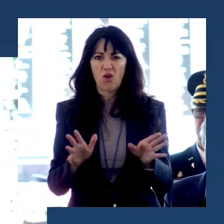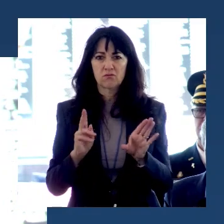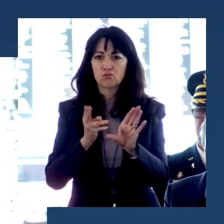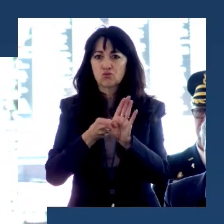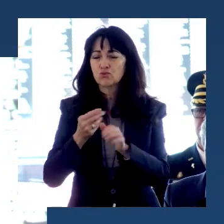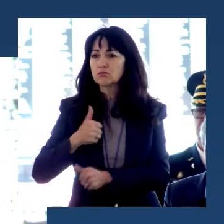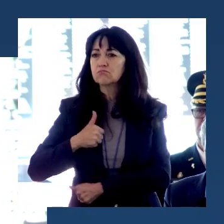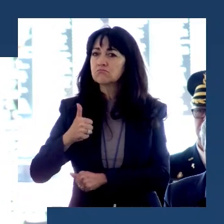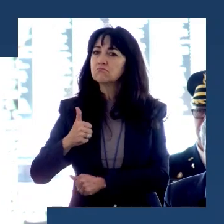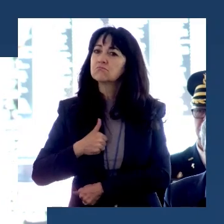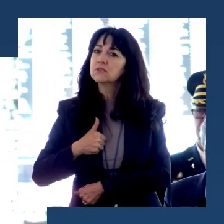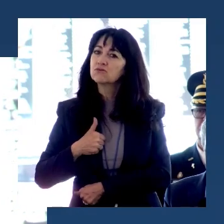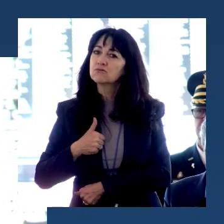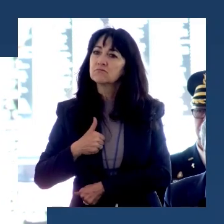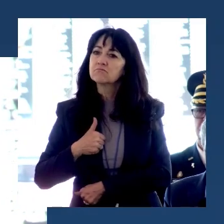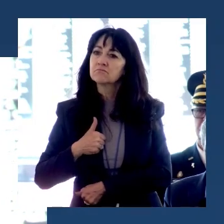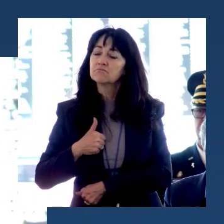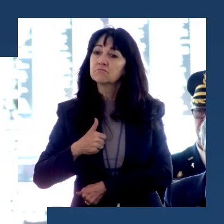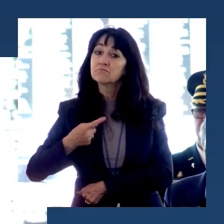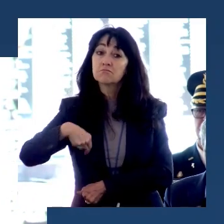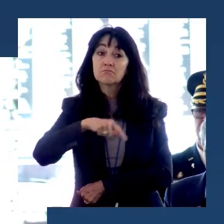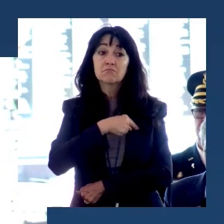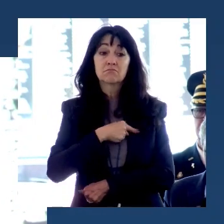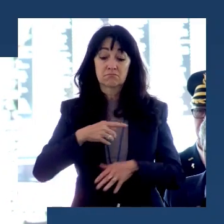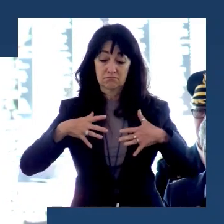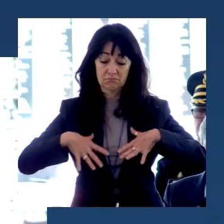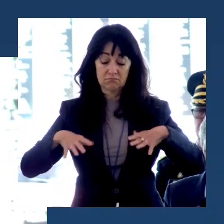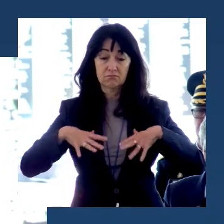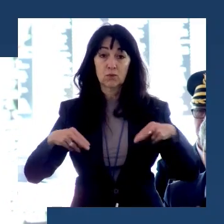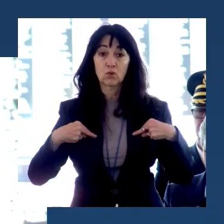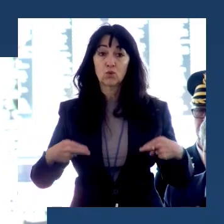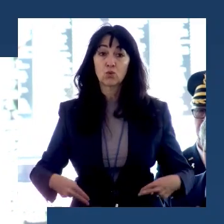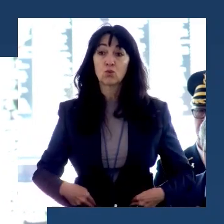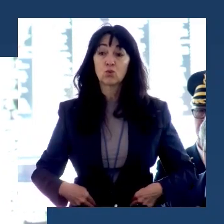Fewer and fewer of us have worn the uniform.